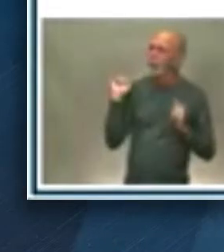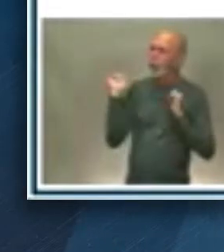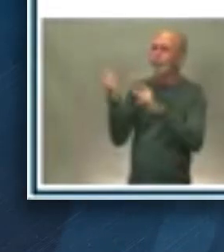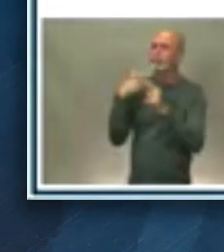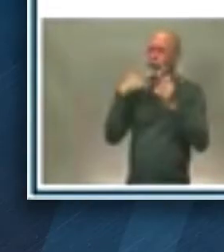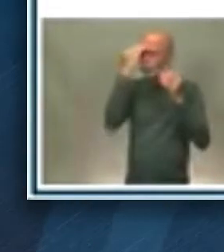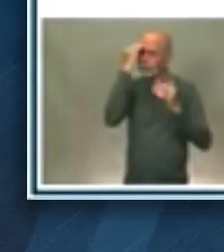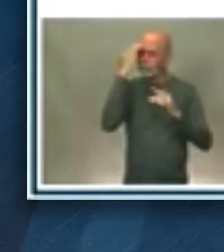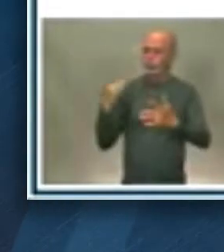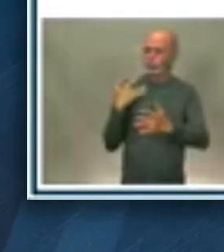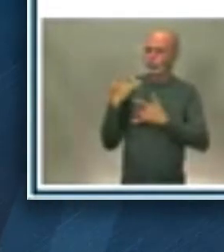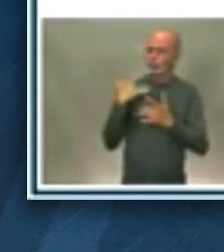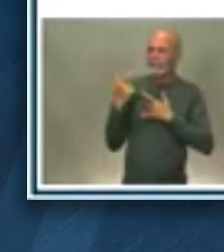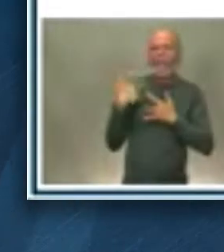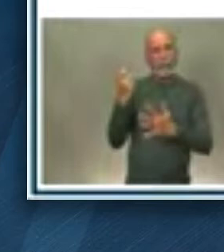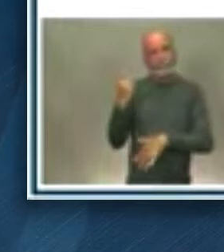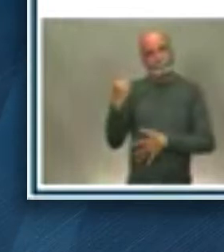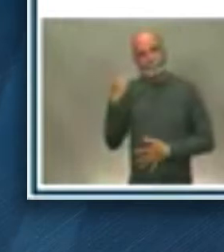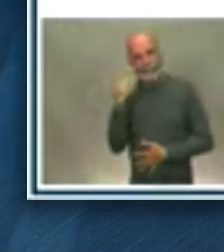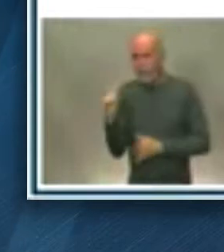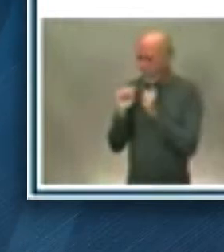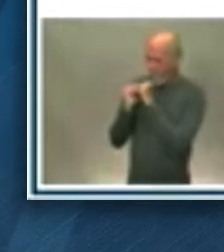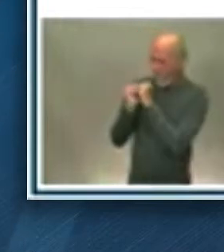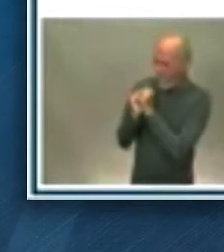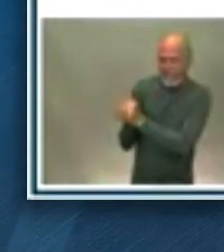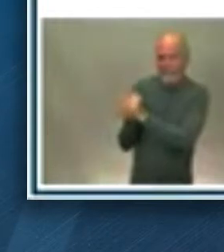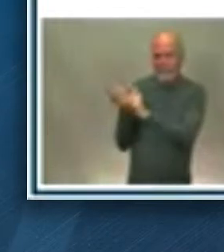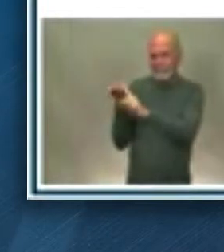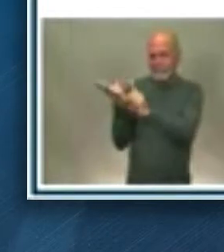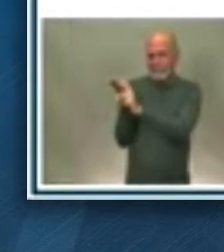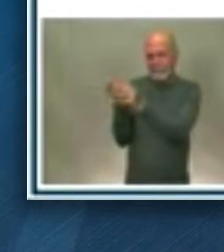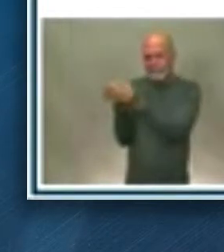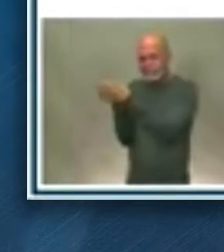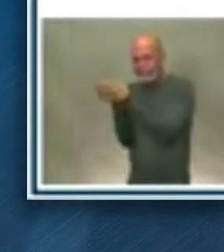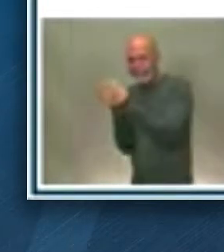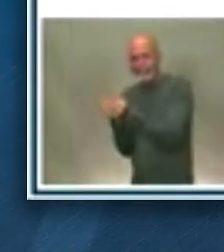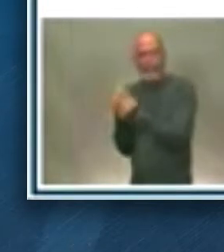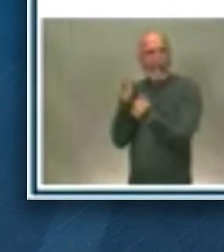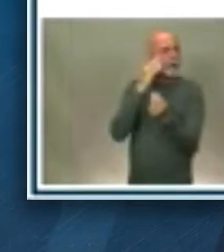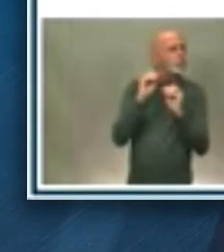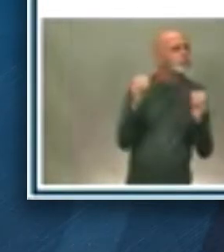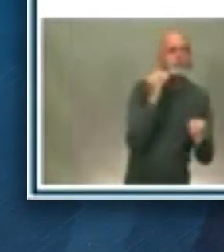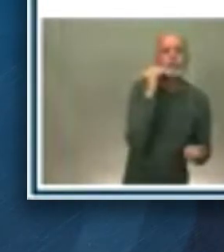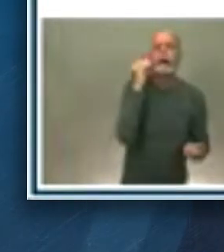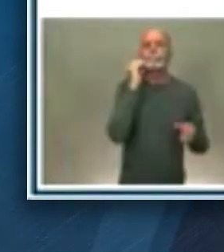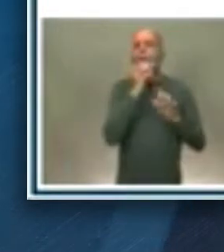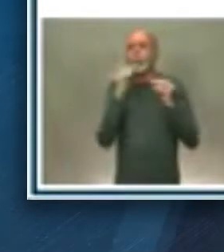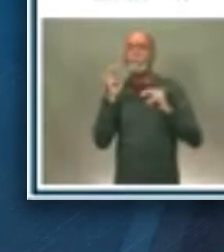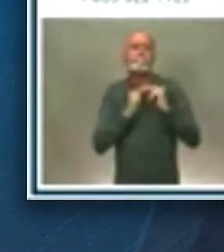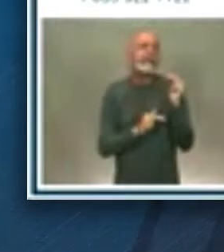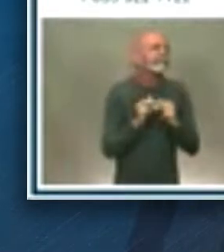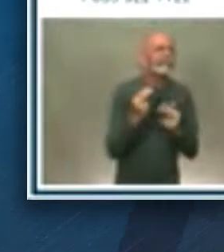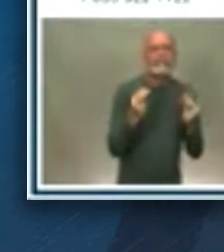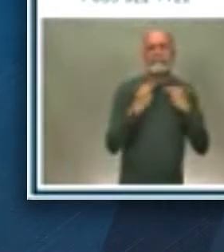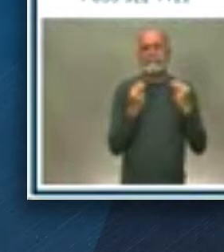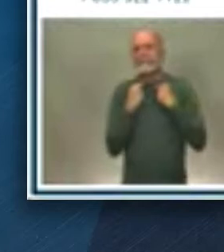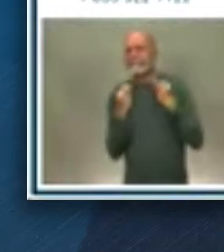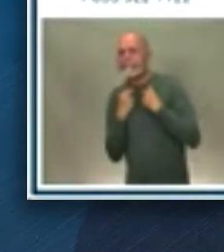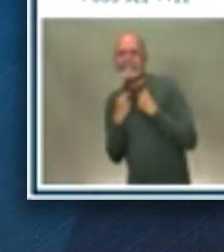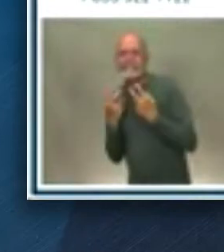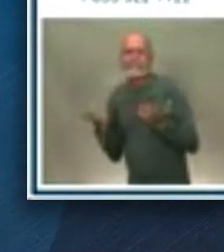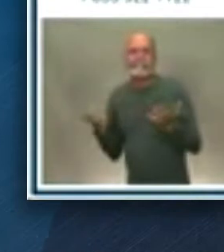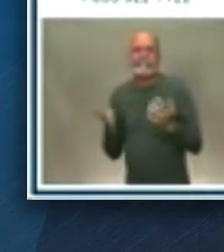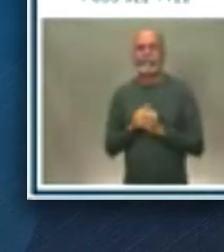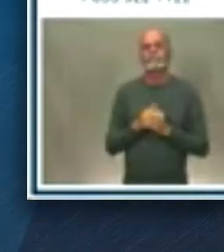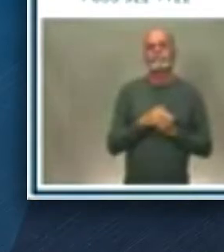real solutions. We have a housing crisis. We have to address it. And that's going to take some time. Do you condemn the police involvement